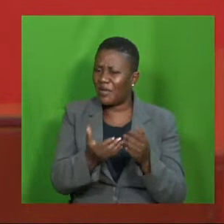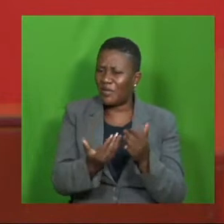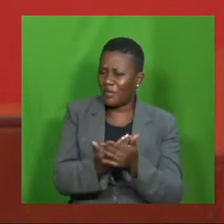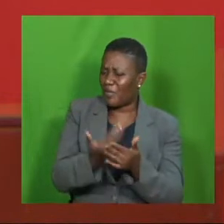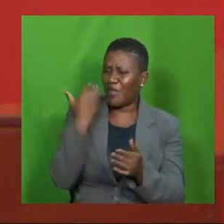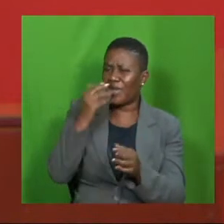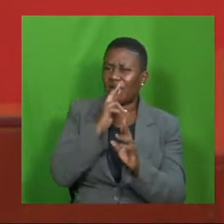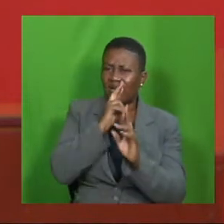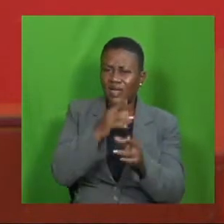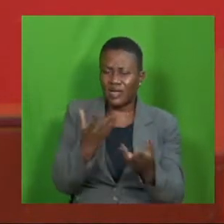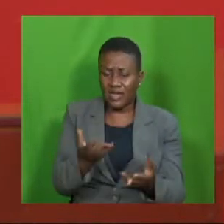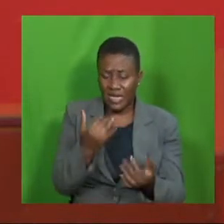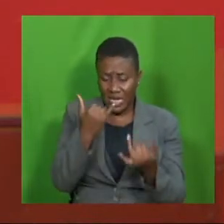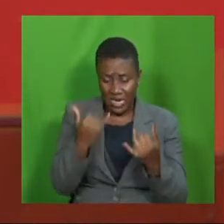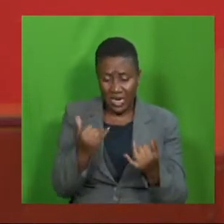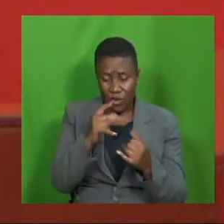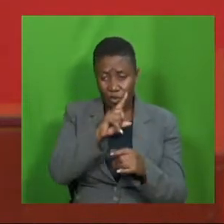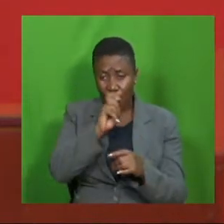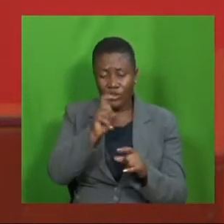to pre-mixed fuel, please.